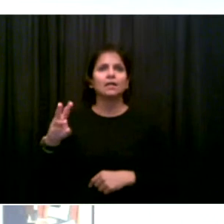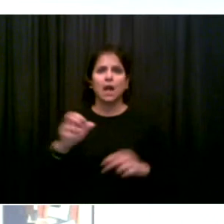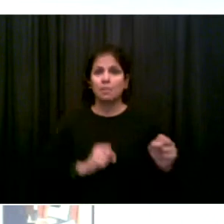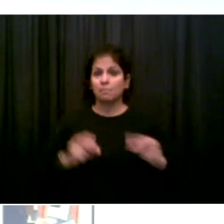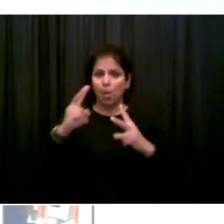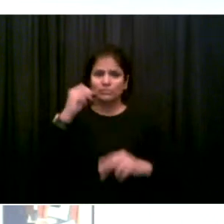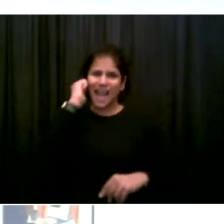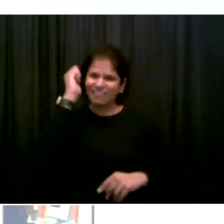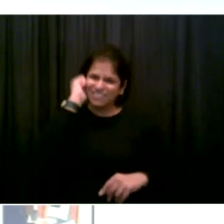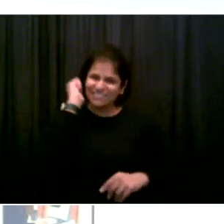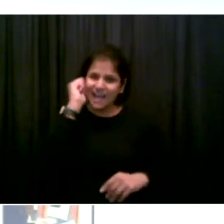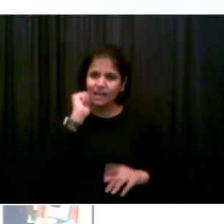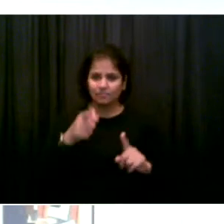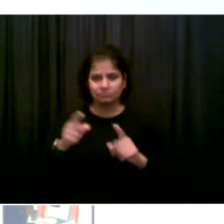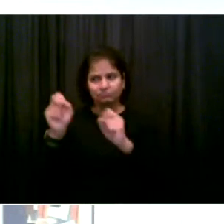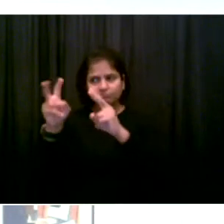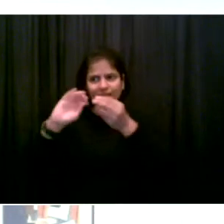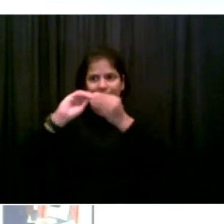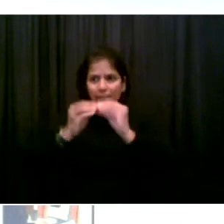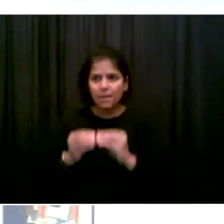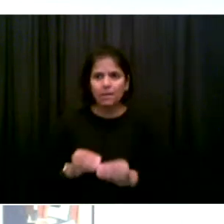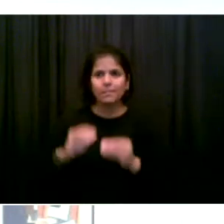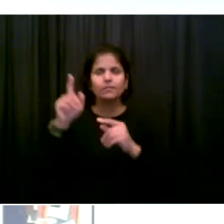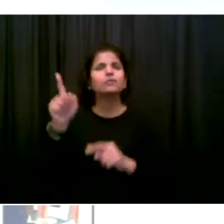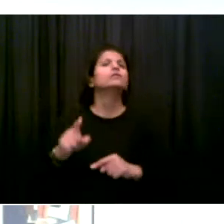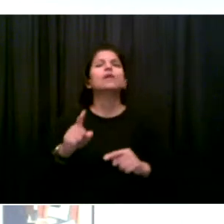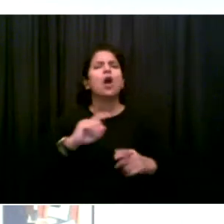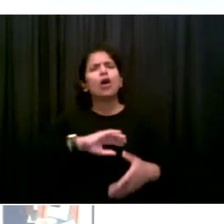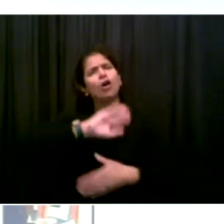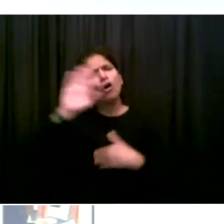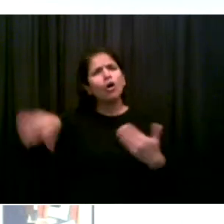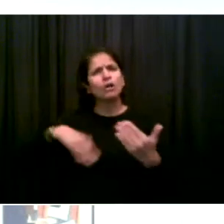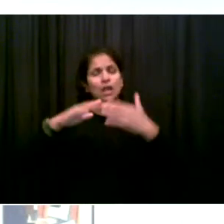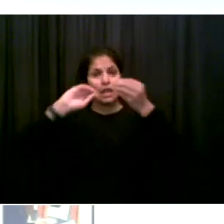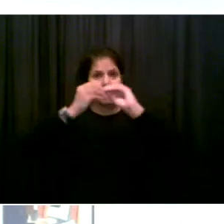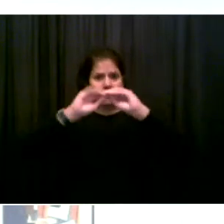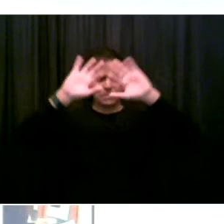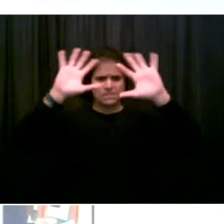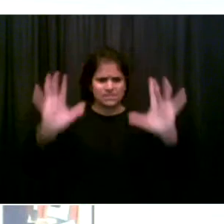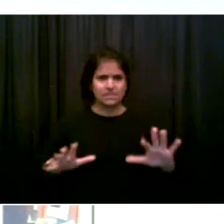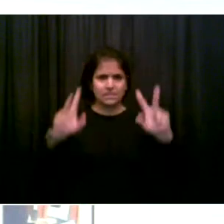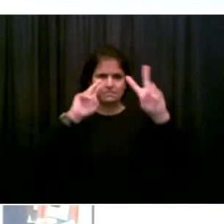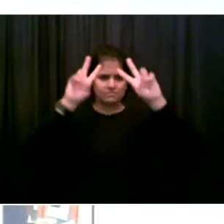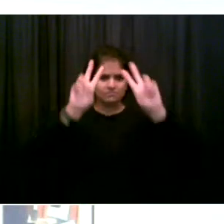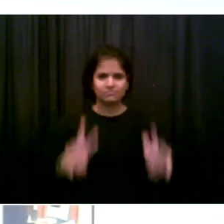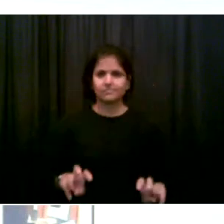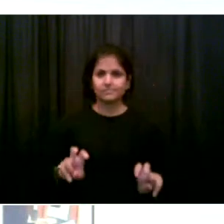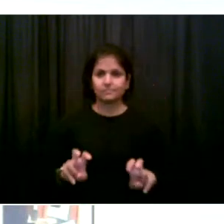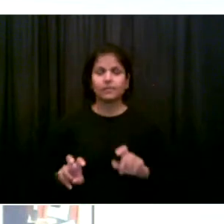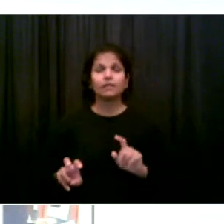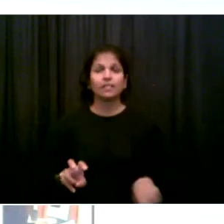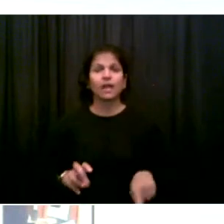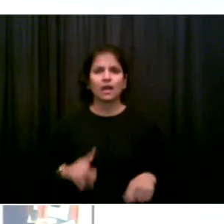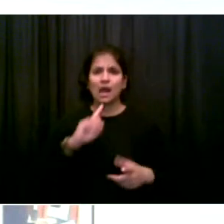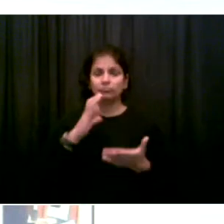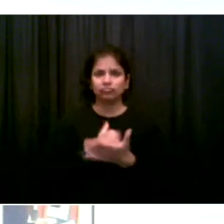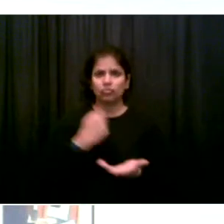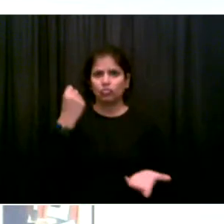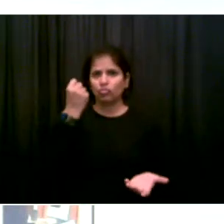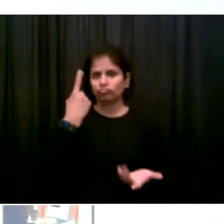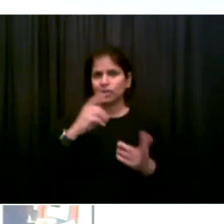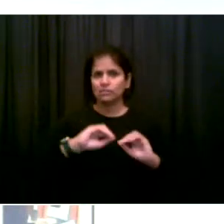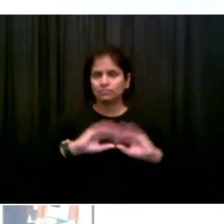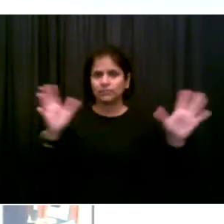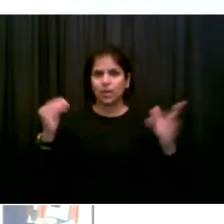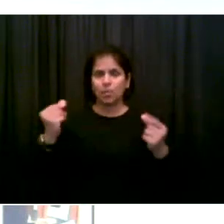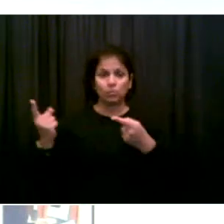create the full picture. And the vaccination rate gives us the best picture about